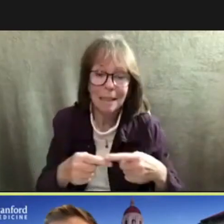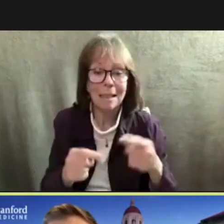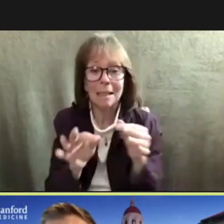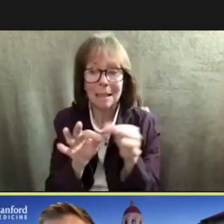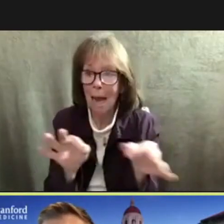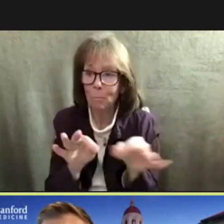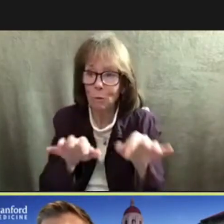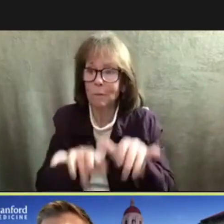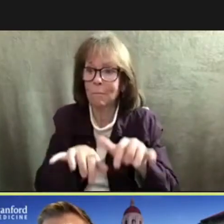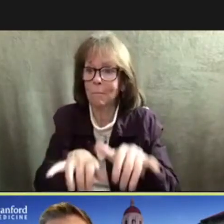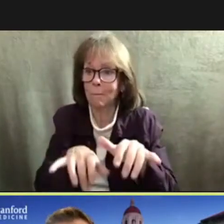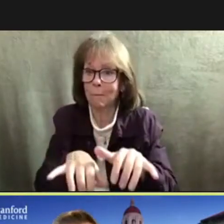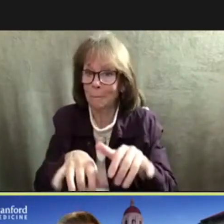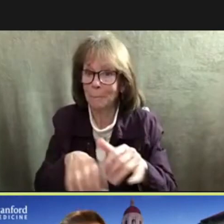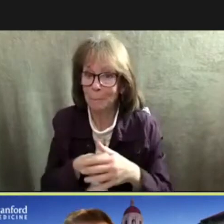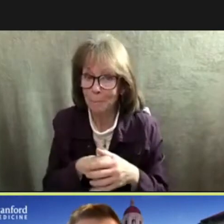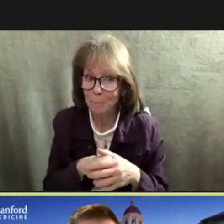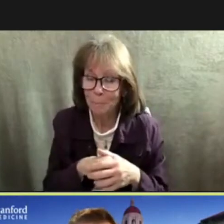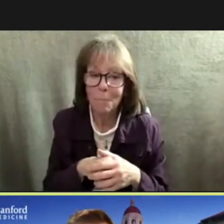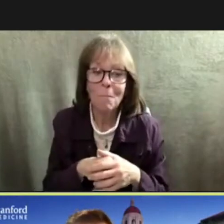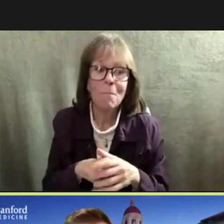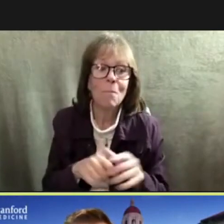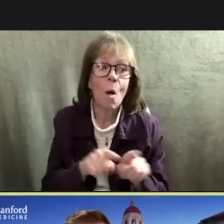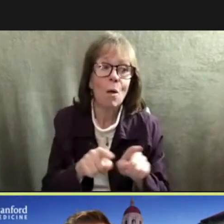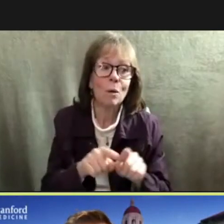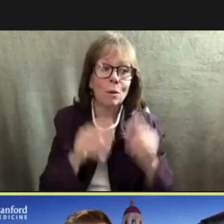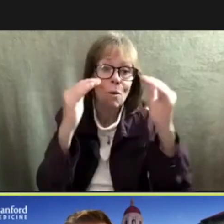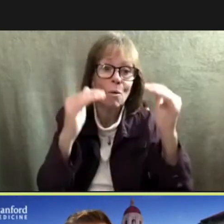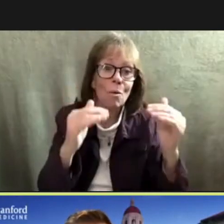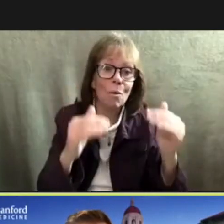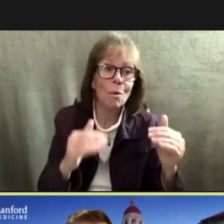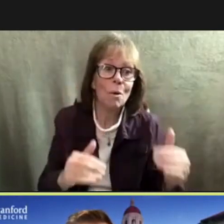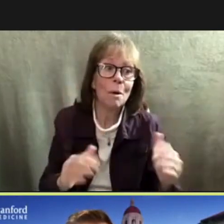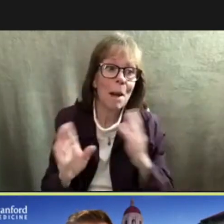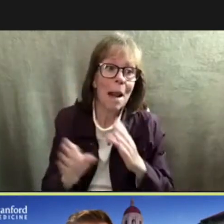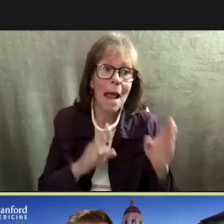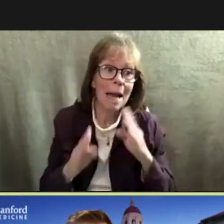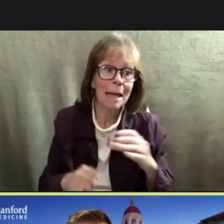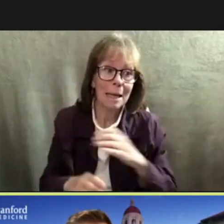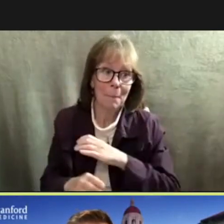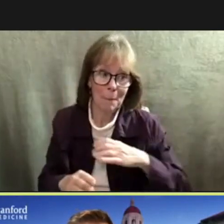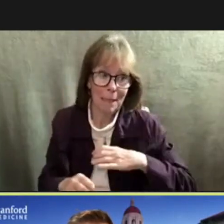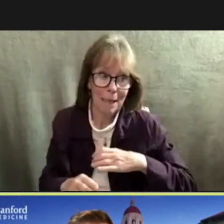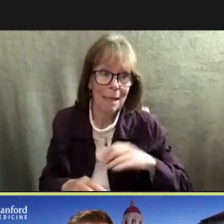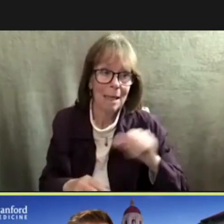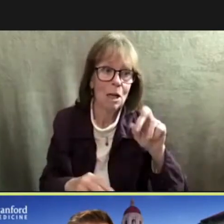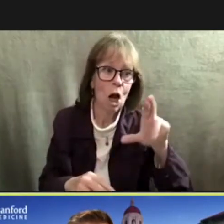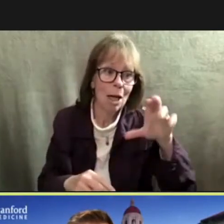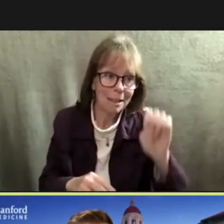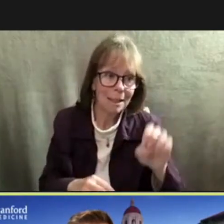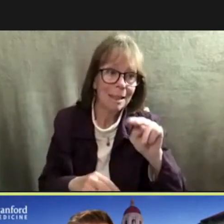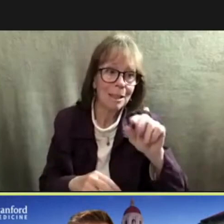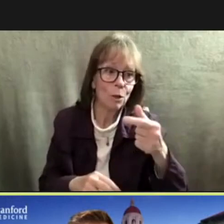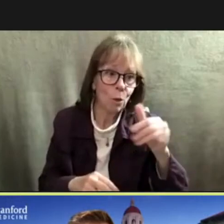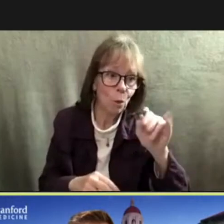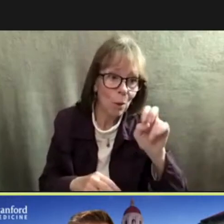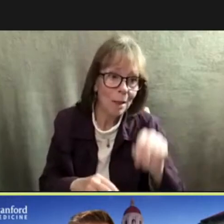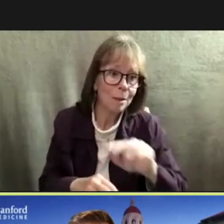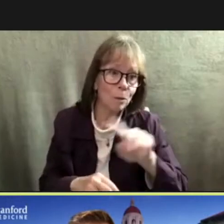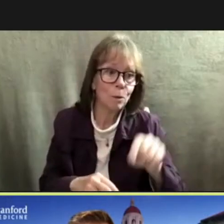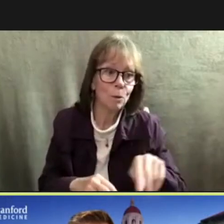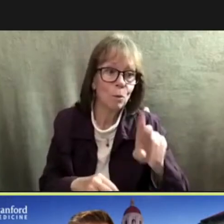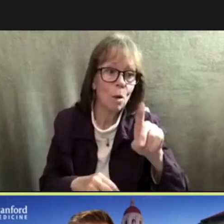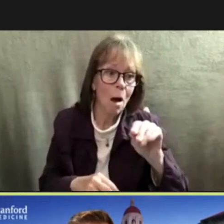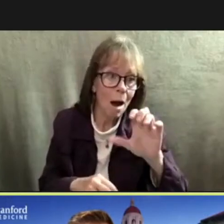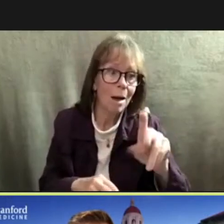captioning. I'd also like to thank the members of our planning committee, Hannah Arce, Celeste Nguyen,